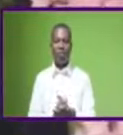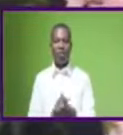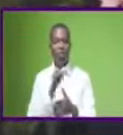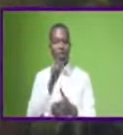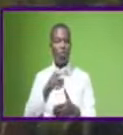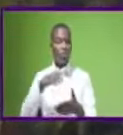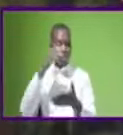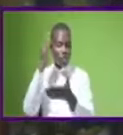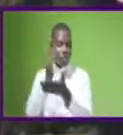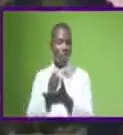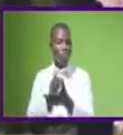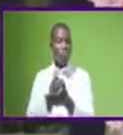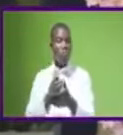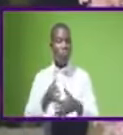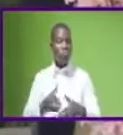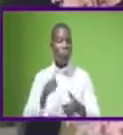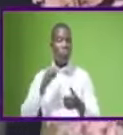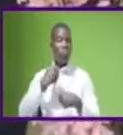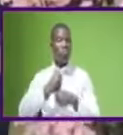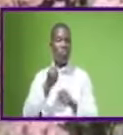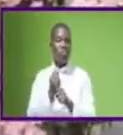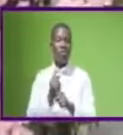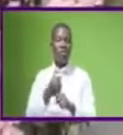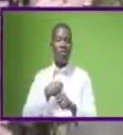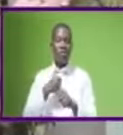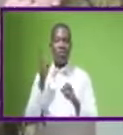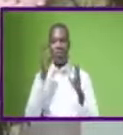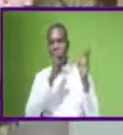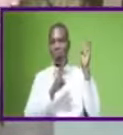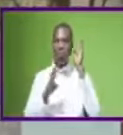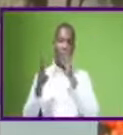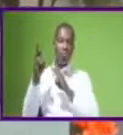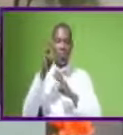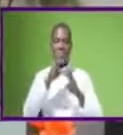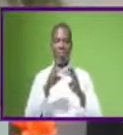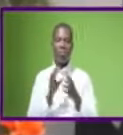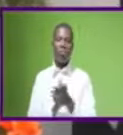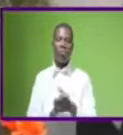me. Stop to provoke me, you know. To stop provoking me.